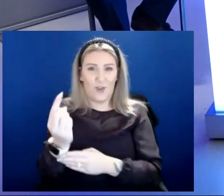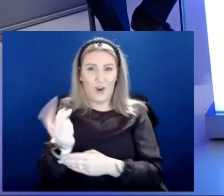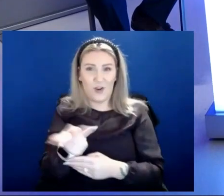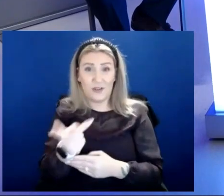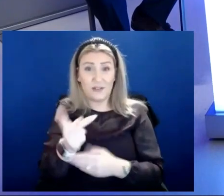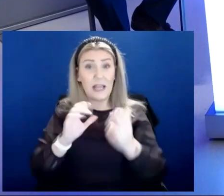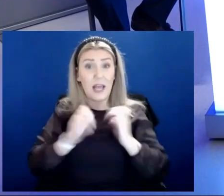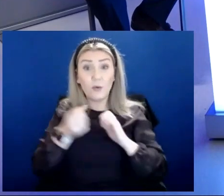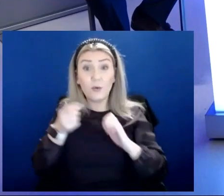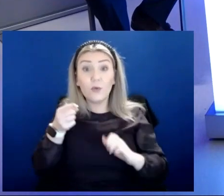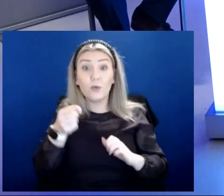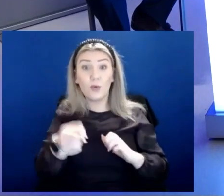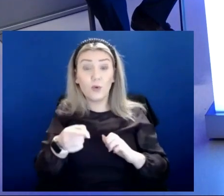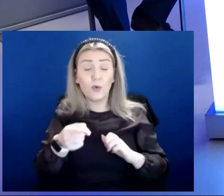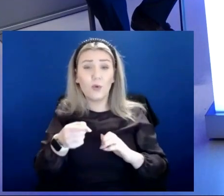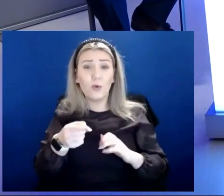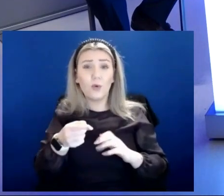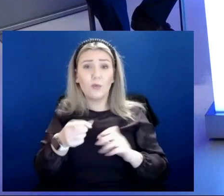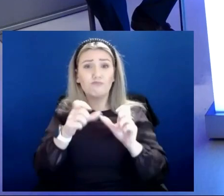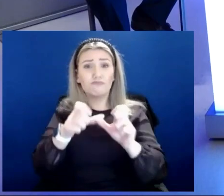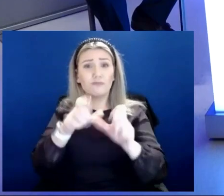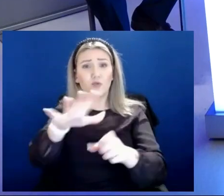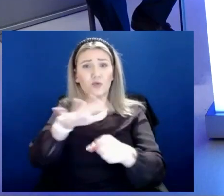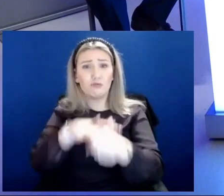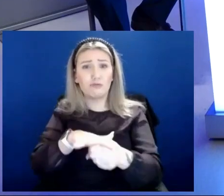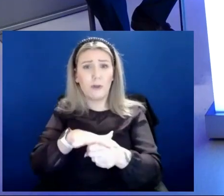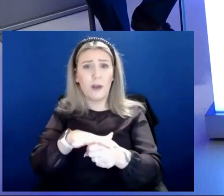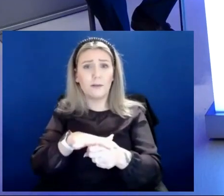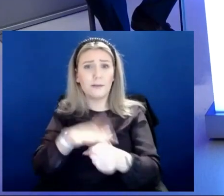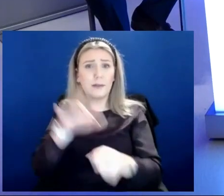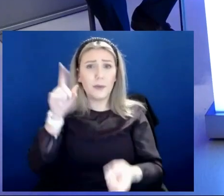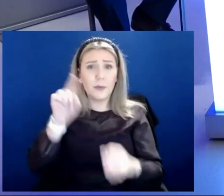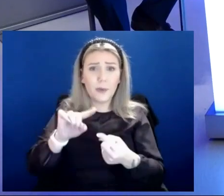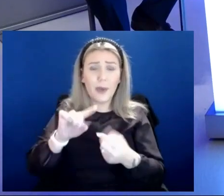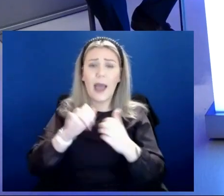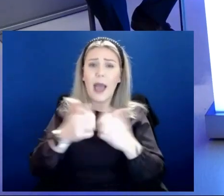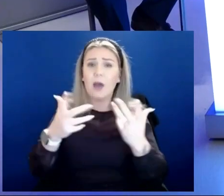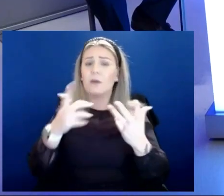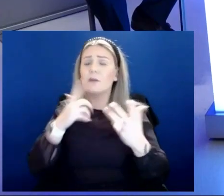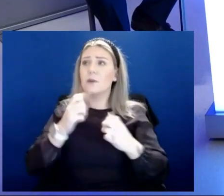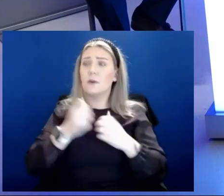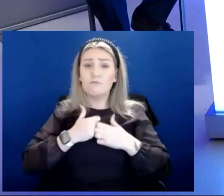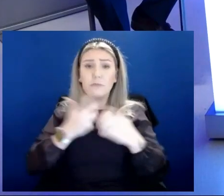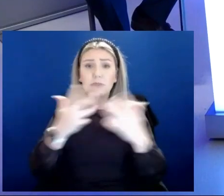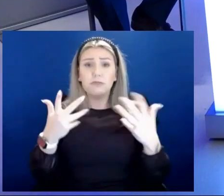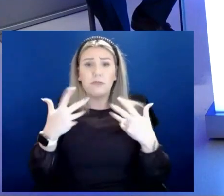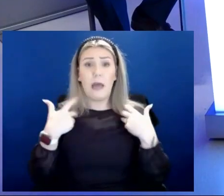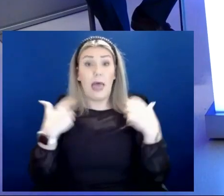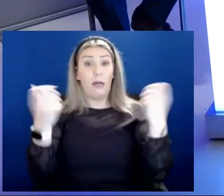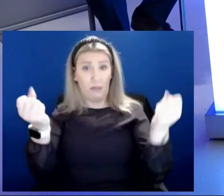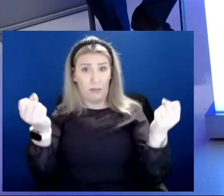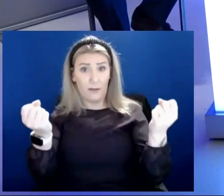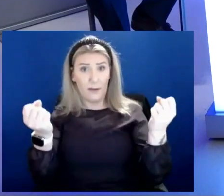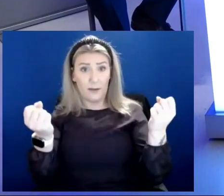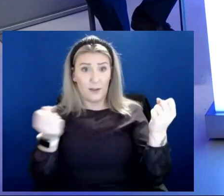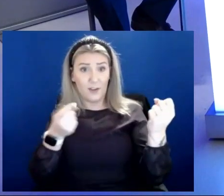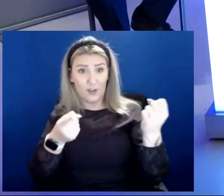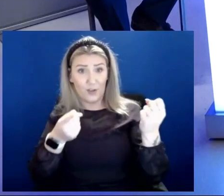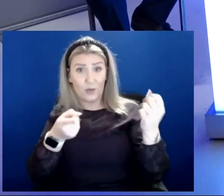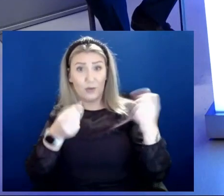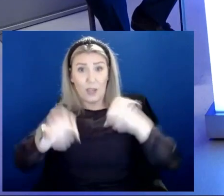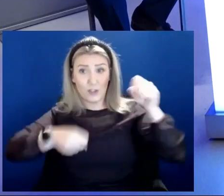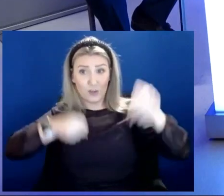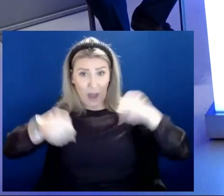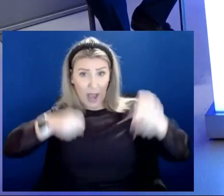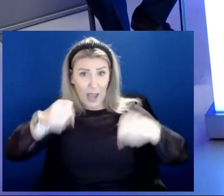keep your stress levels down? How do you release in a healthy way? I know you ride your bike and all that good